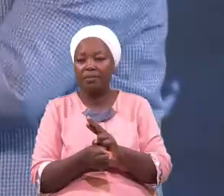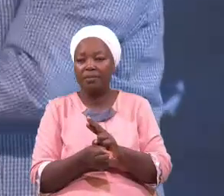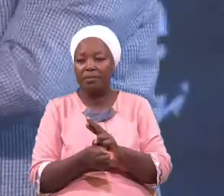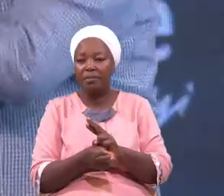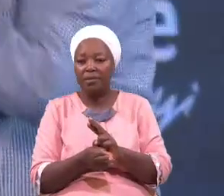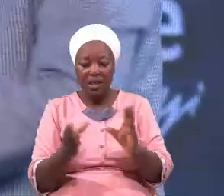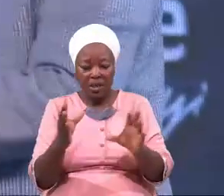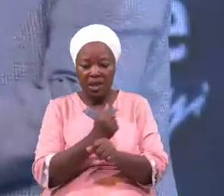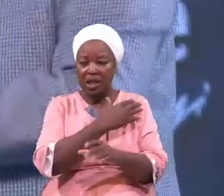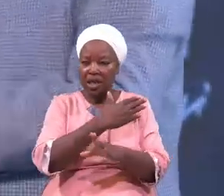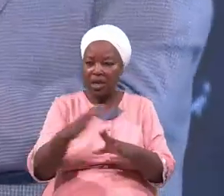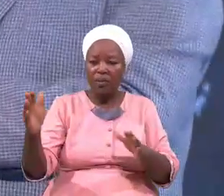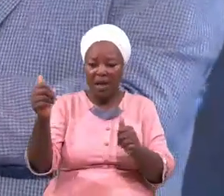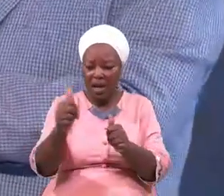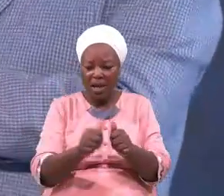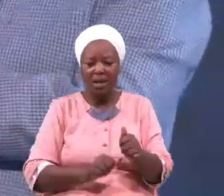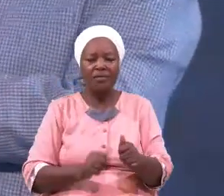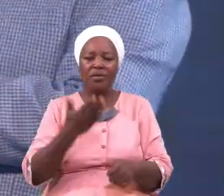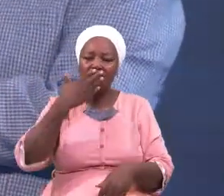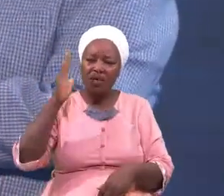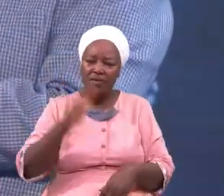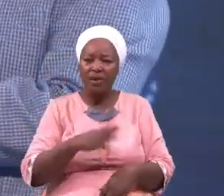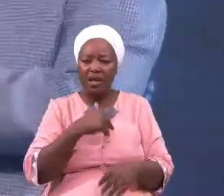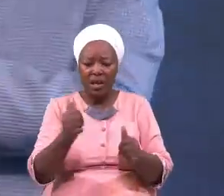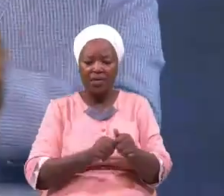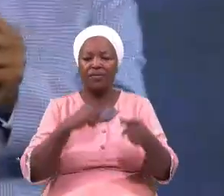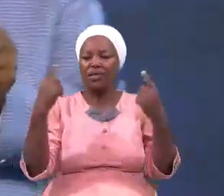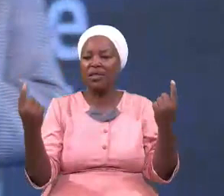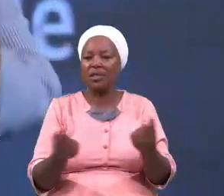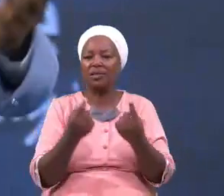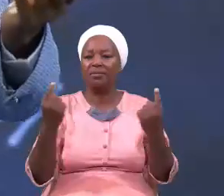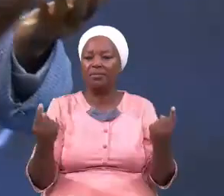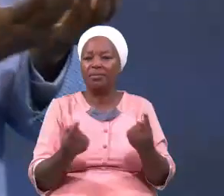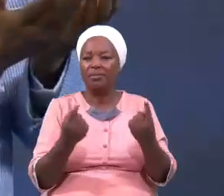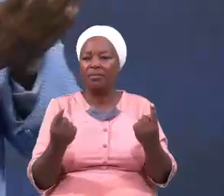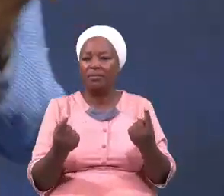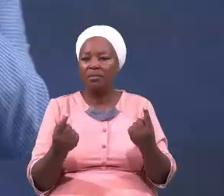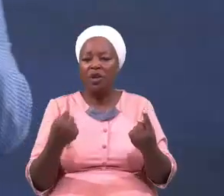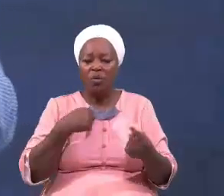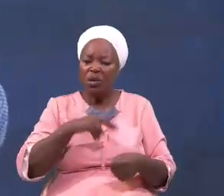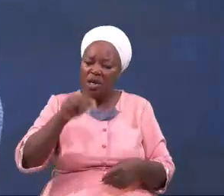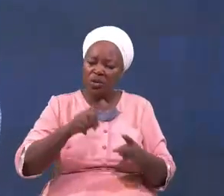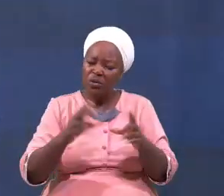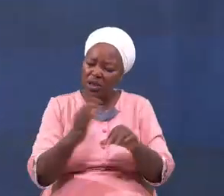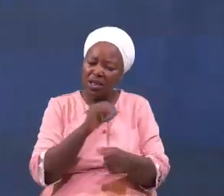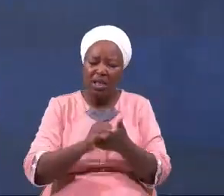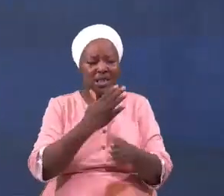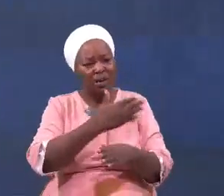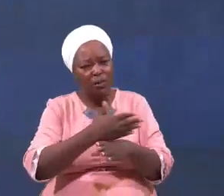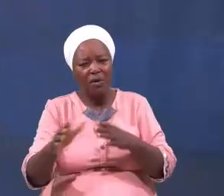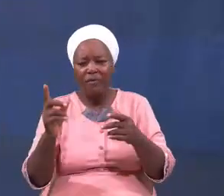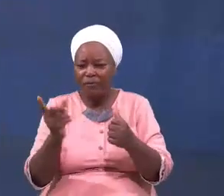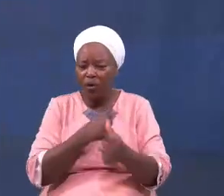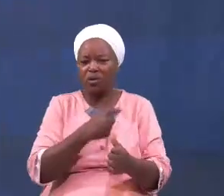taking away every evil and every sin. We need to take that away.